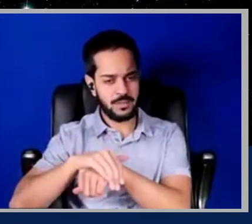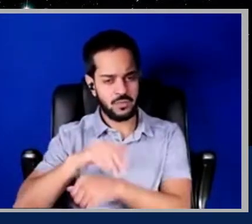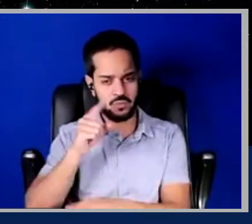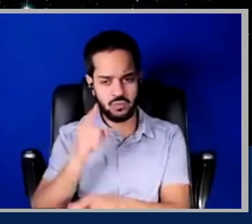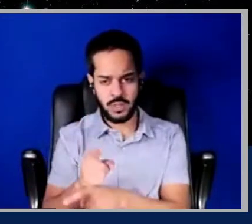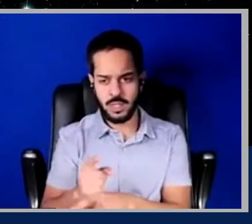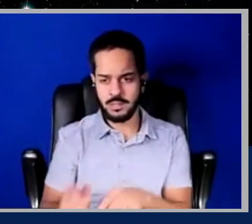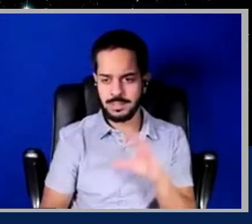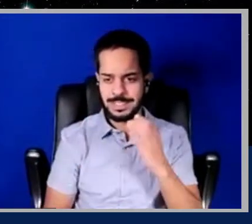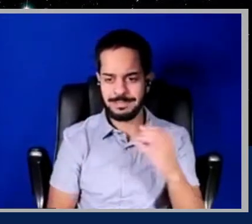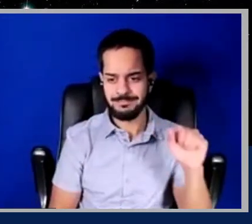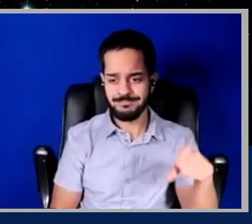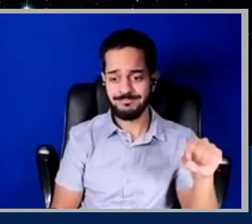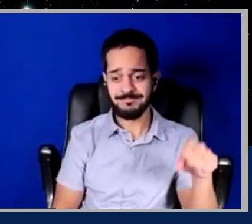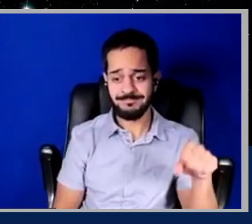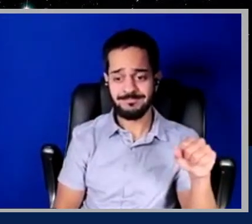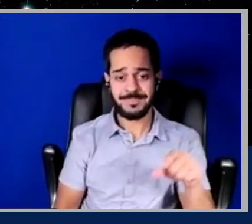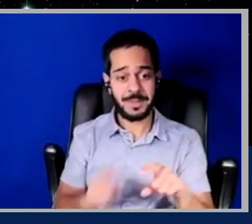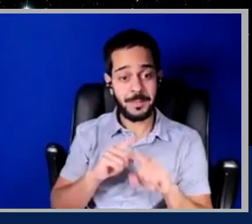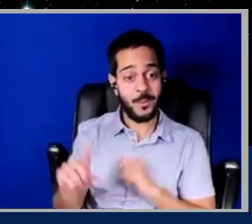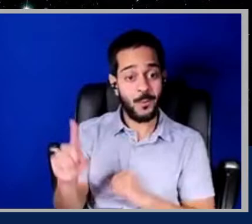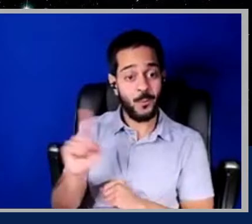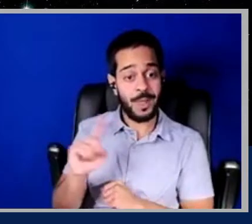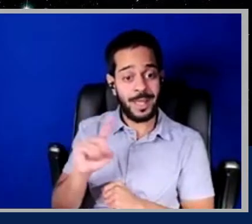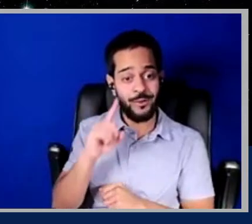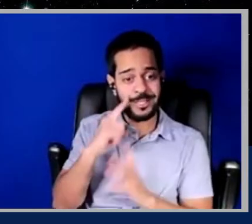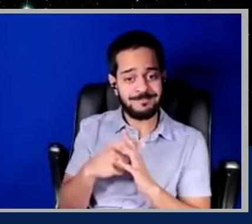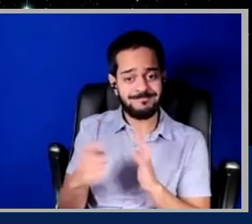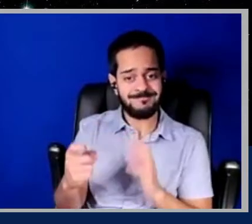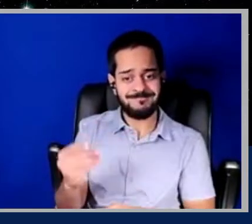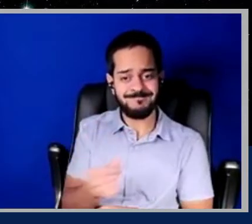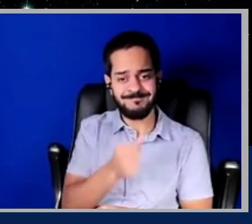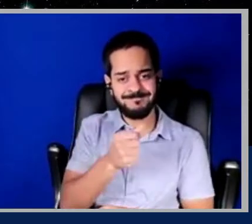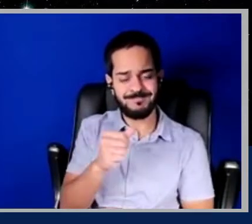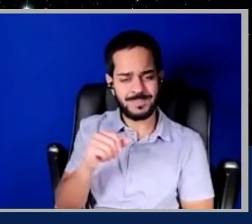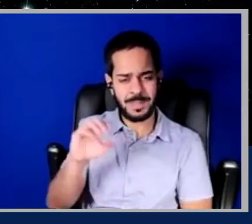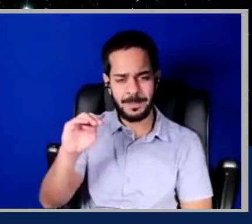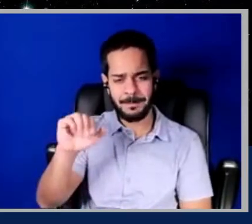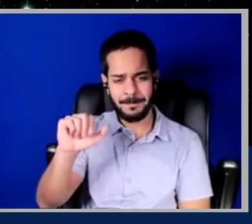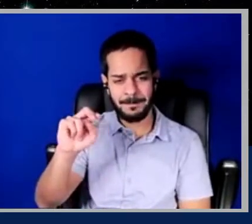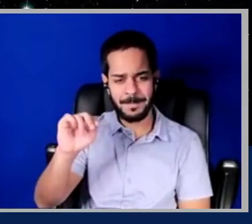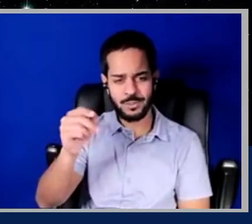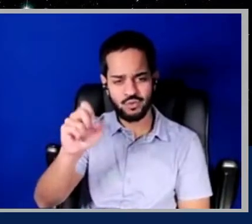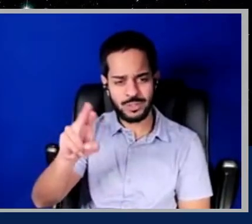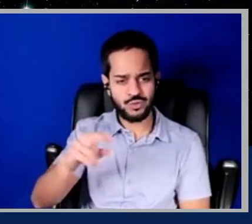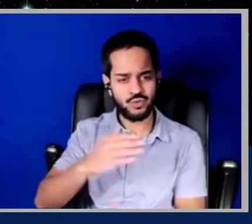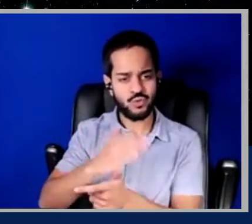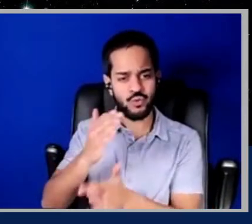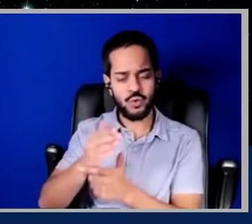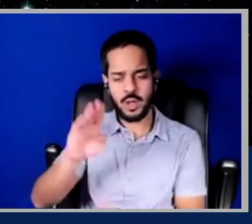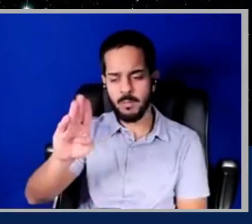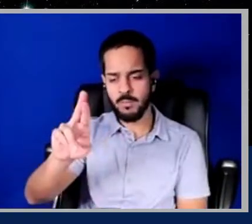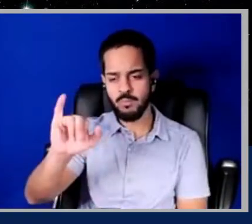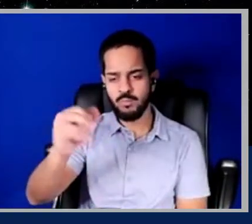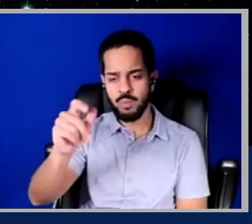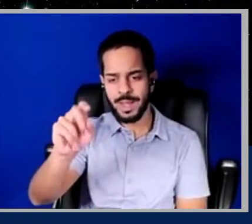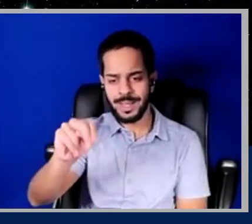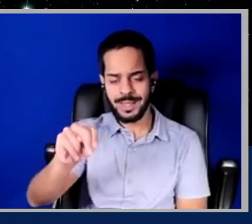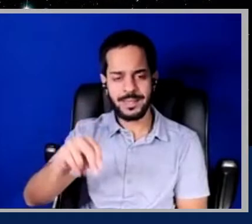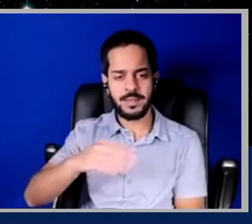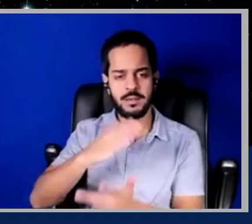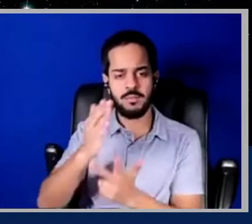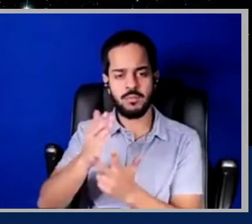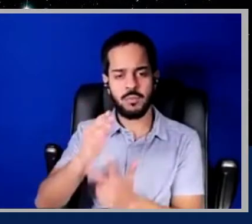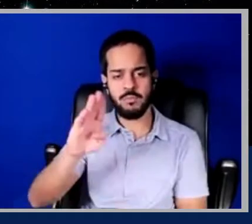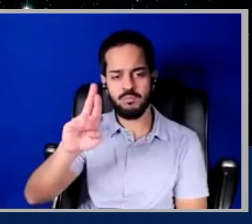Where is she at? I forget. It's in Manchester or Brighton or Bristol. But like that stuff's